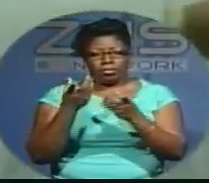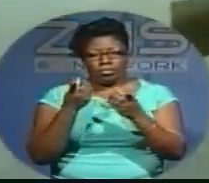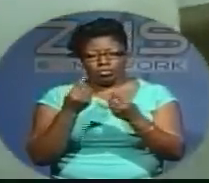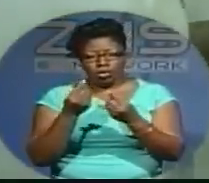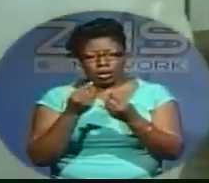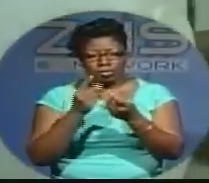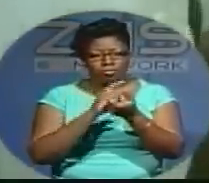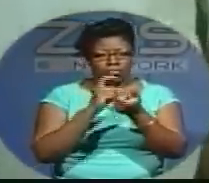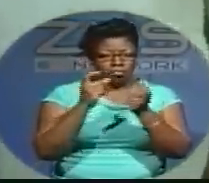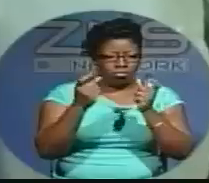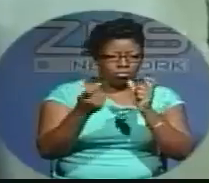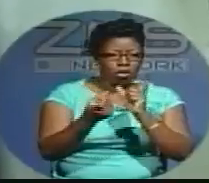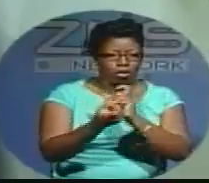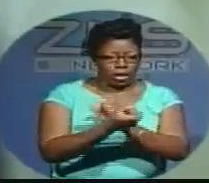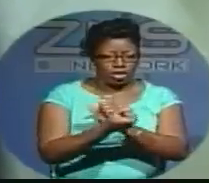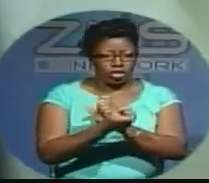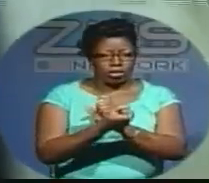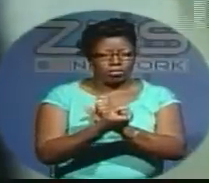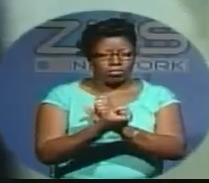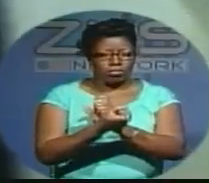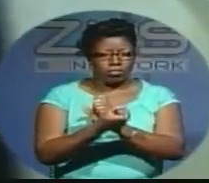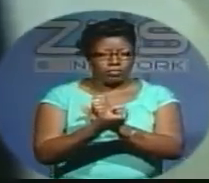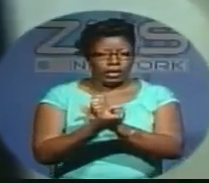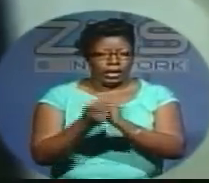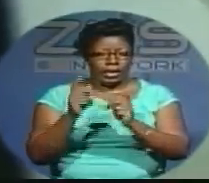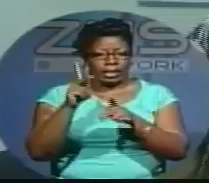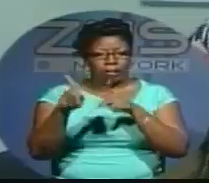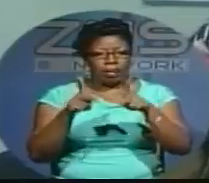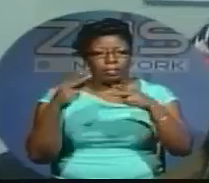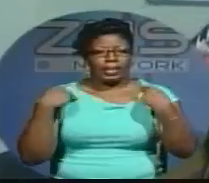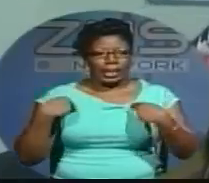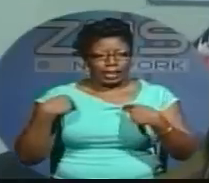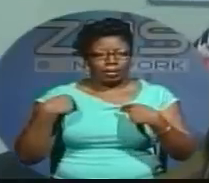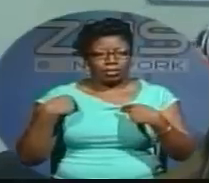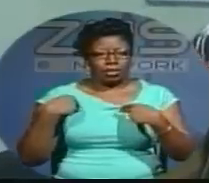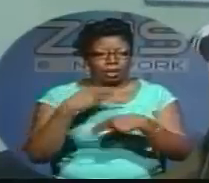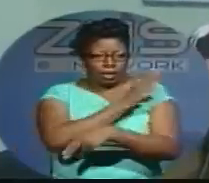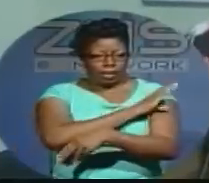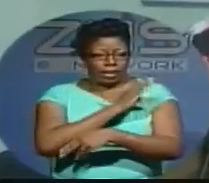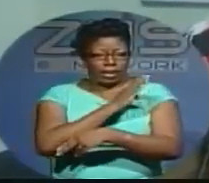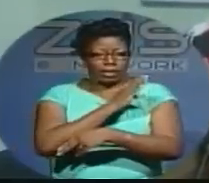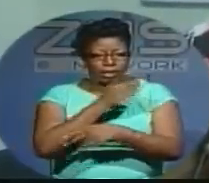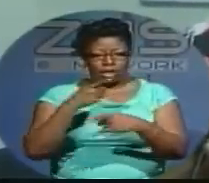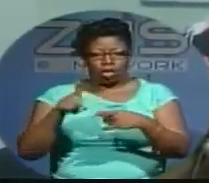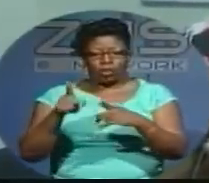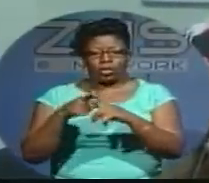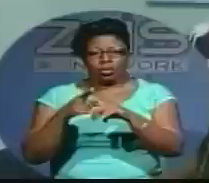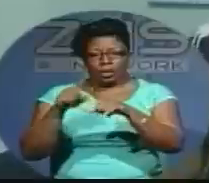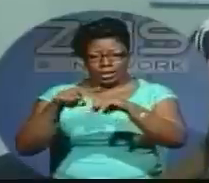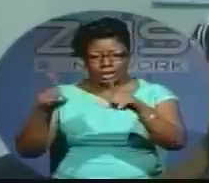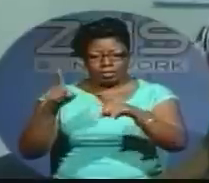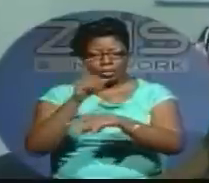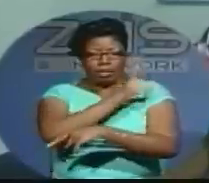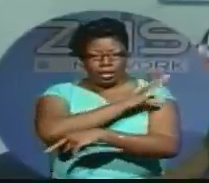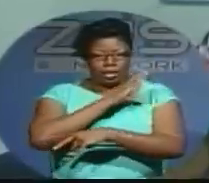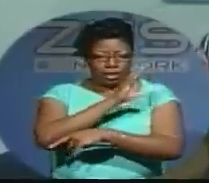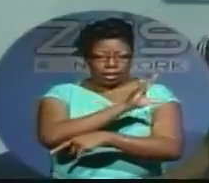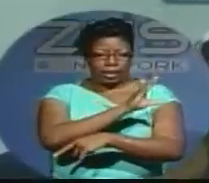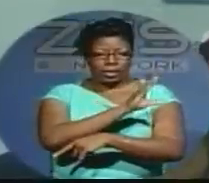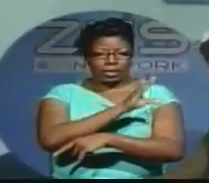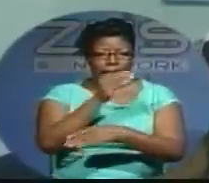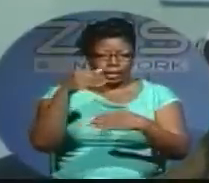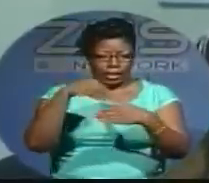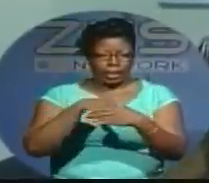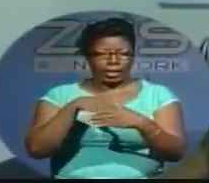throughout the public health sector clinics. They are rotating 1 month at each facility, which includes pretty much all